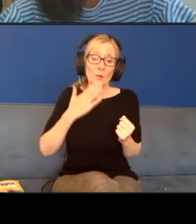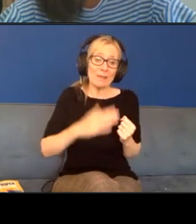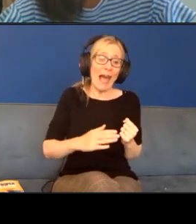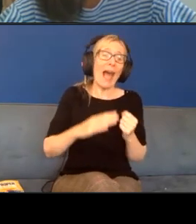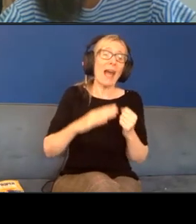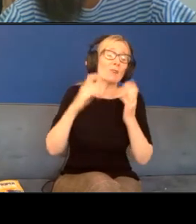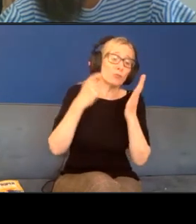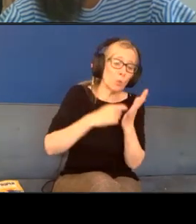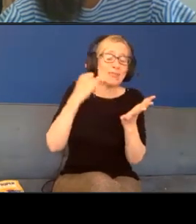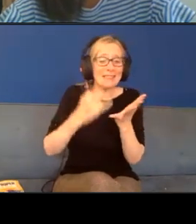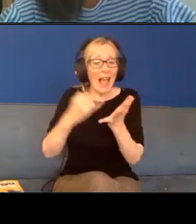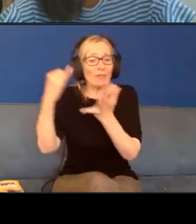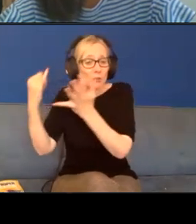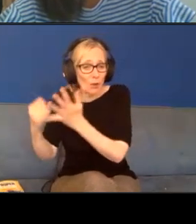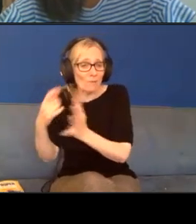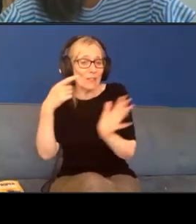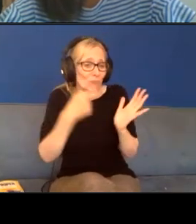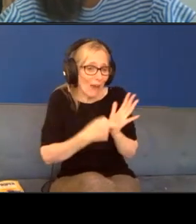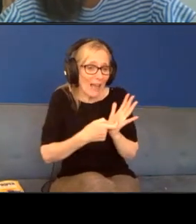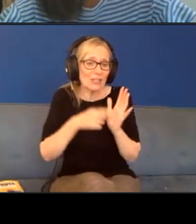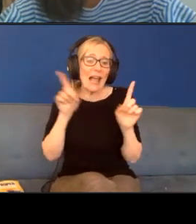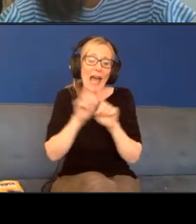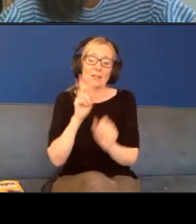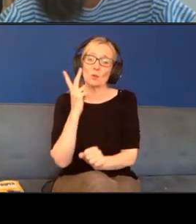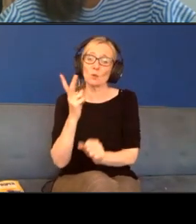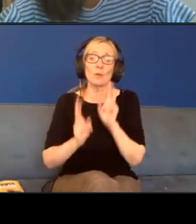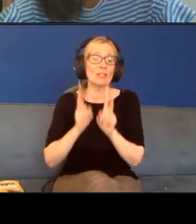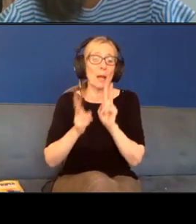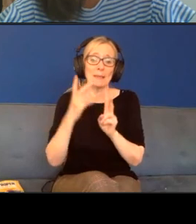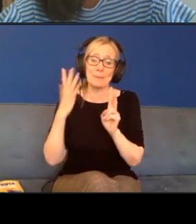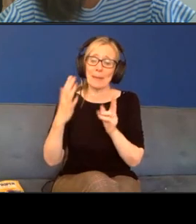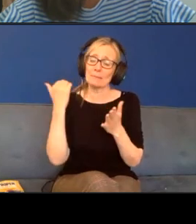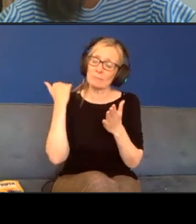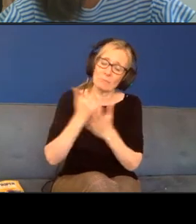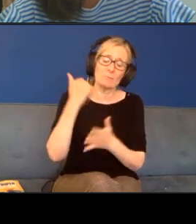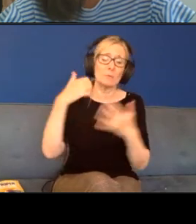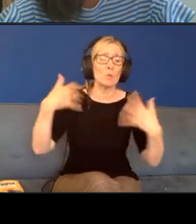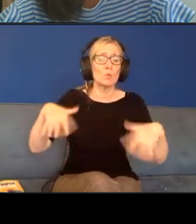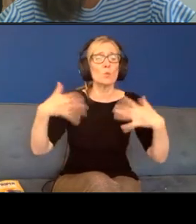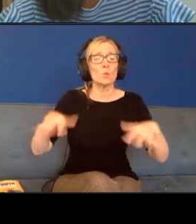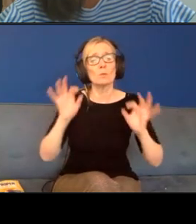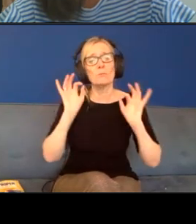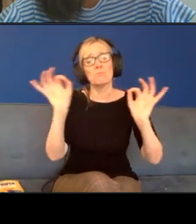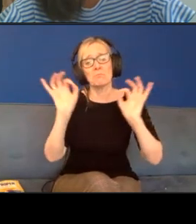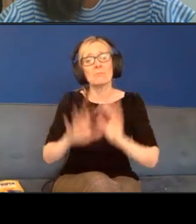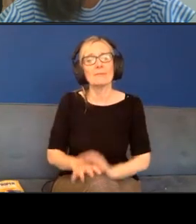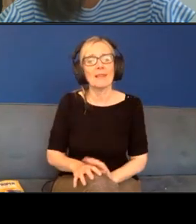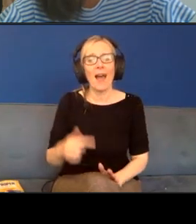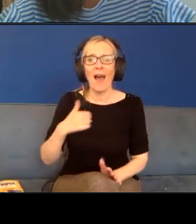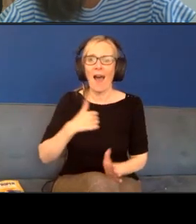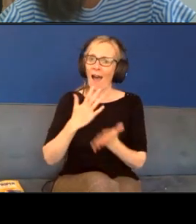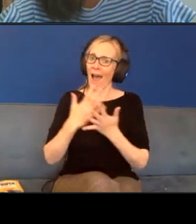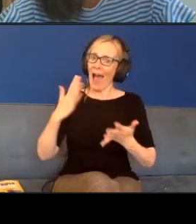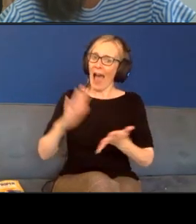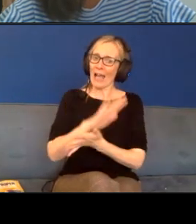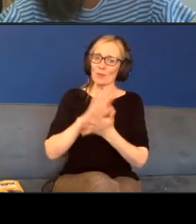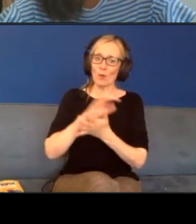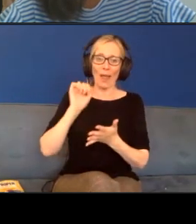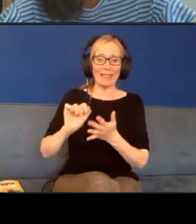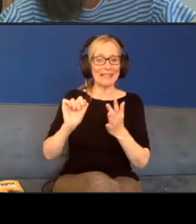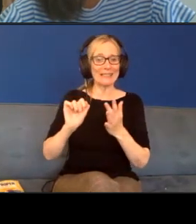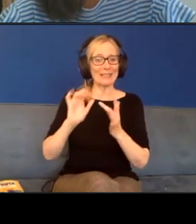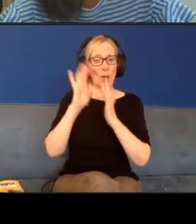Sophie, Rachel, and our two interpreters who have been absolutely magnificent. I have really enjoyed this webinar. I hope